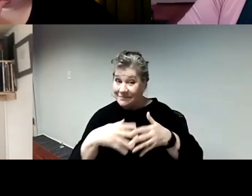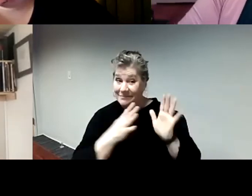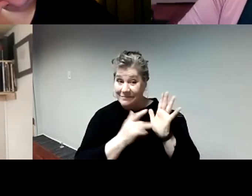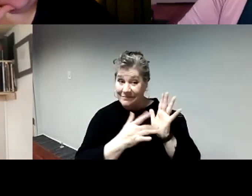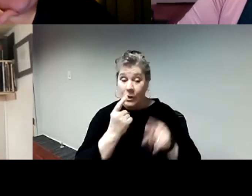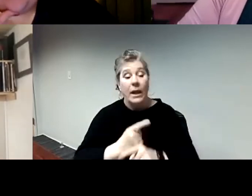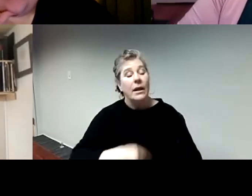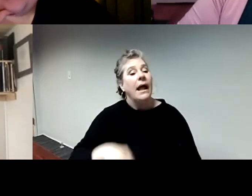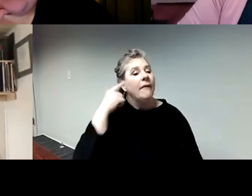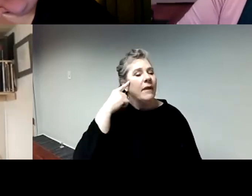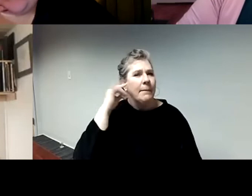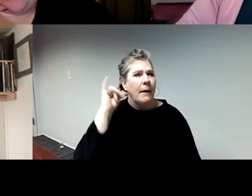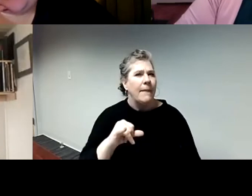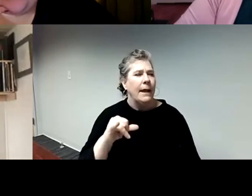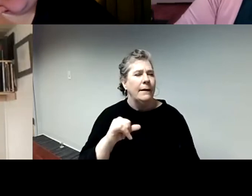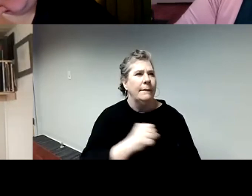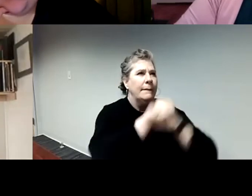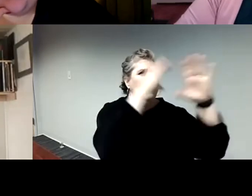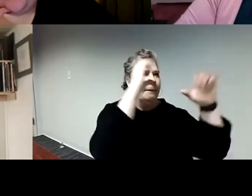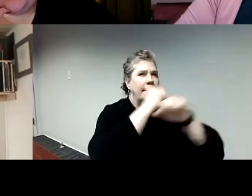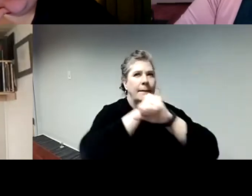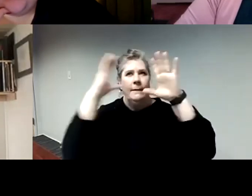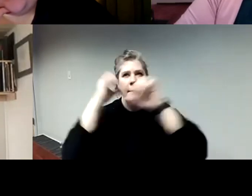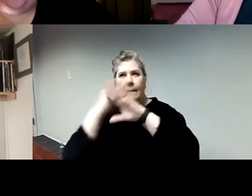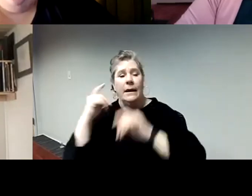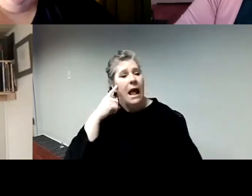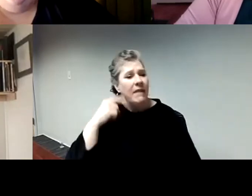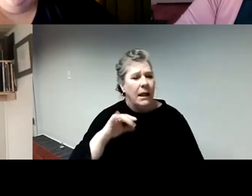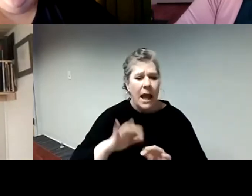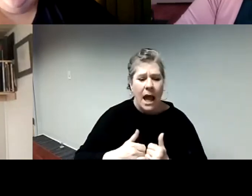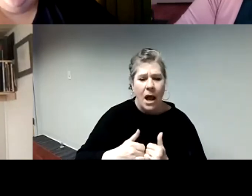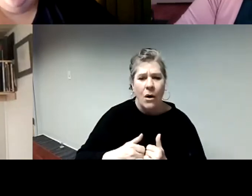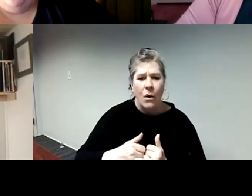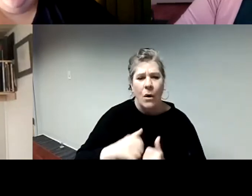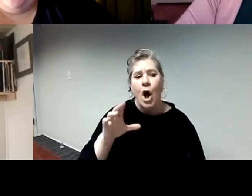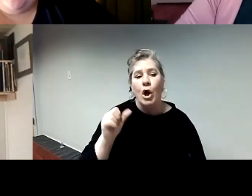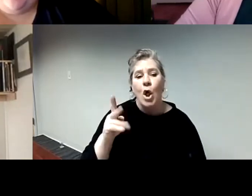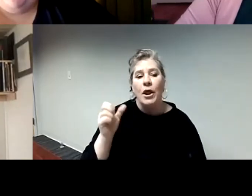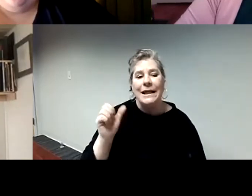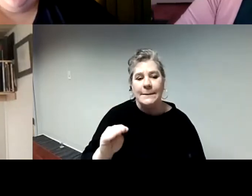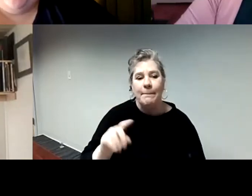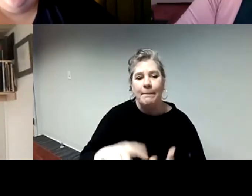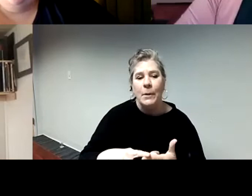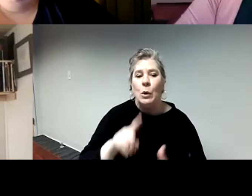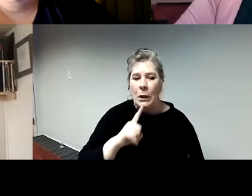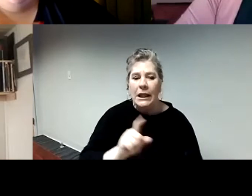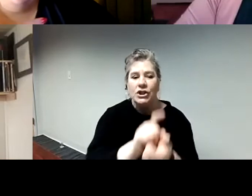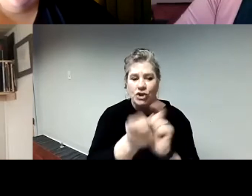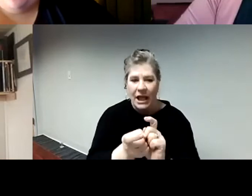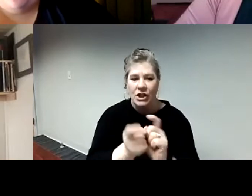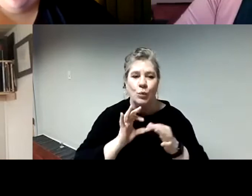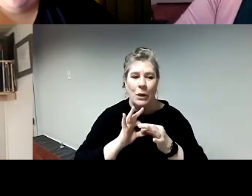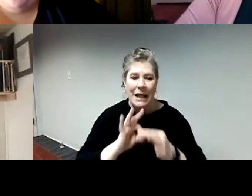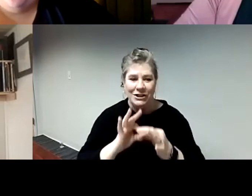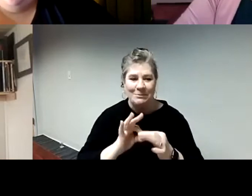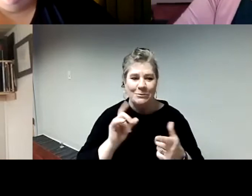when I think about that, and I think about how colonialism inherently changed our relationship